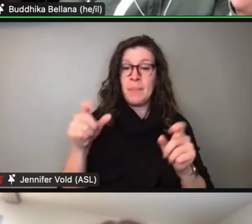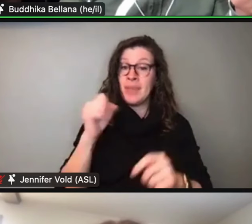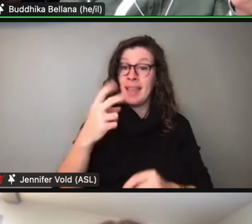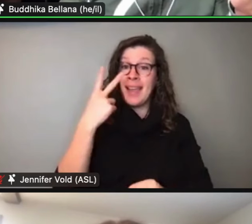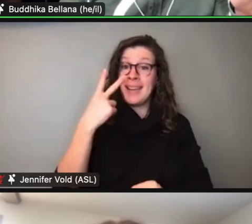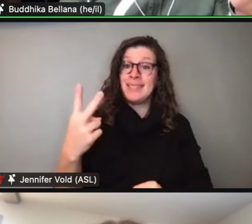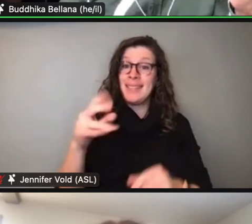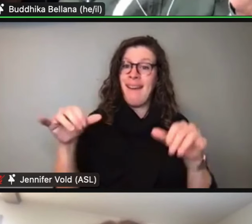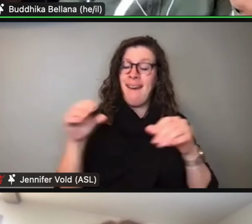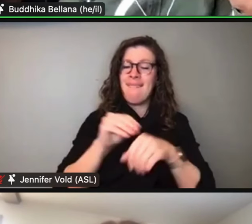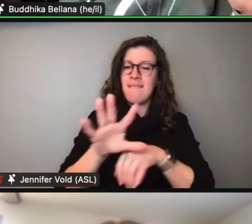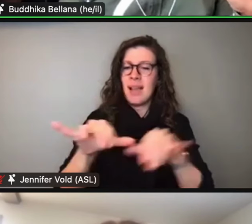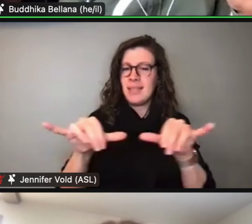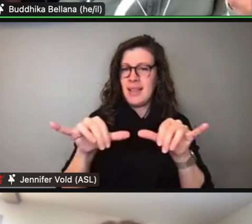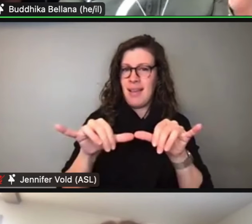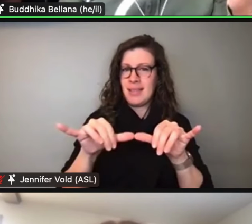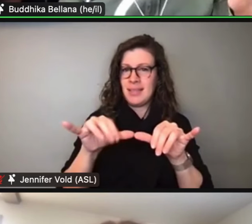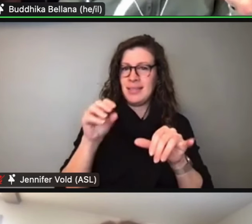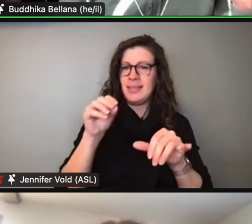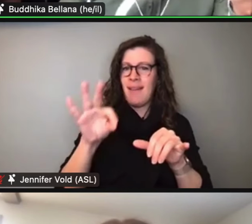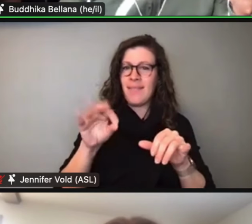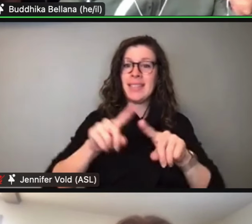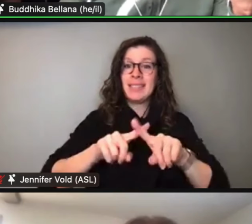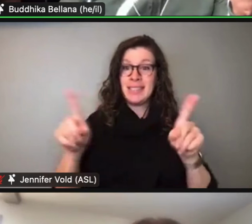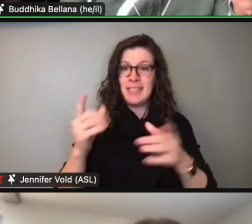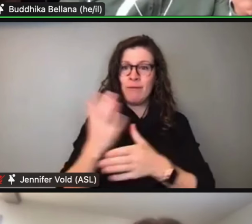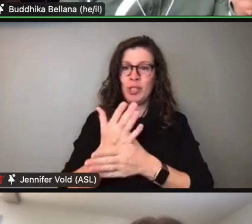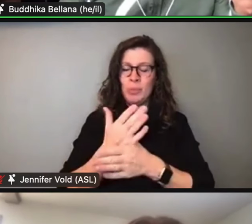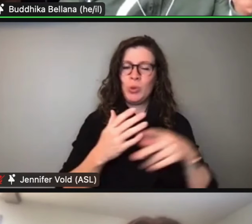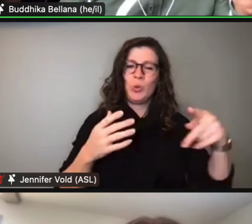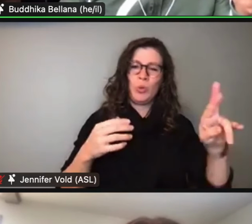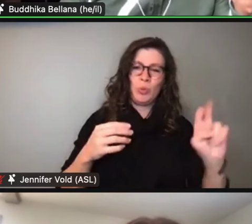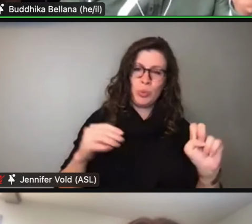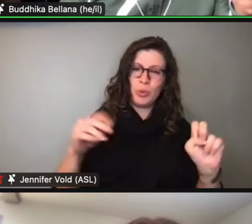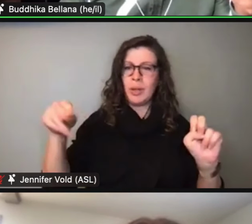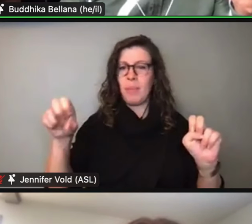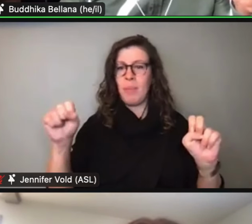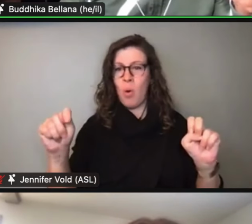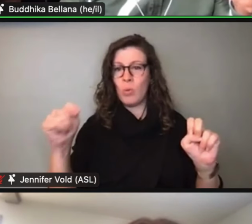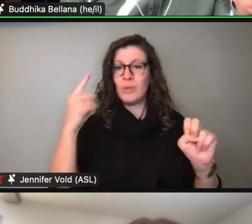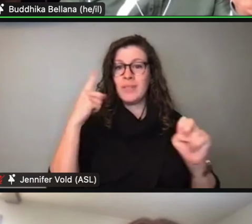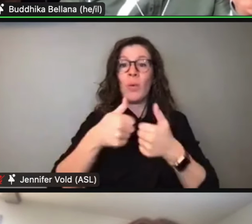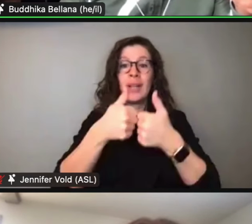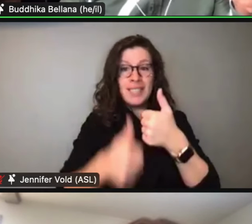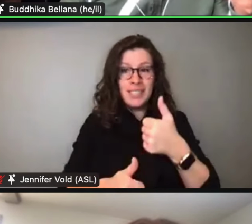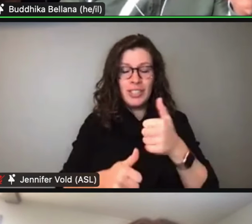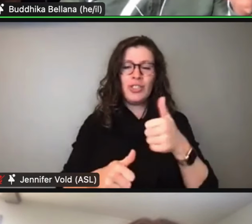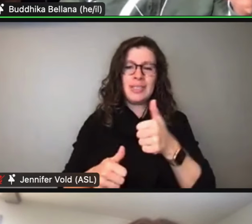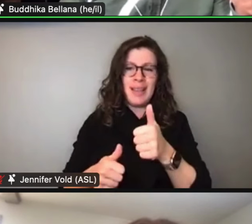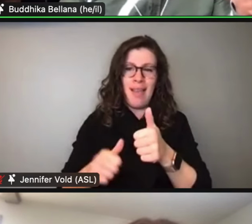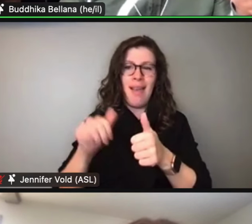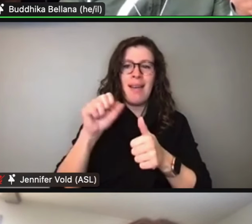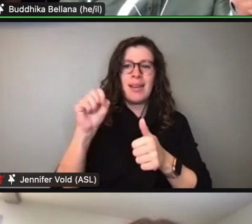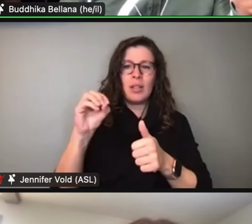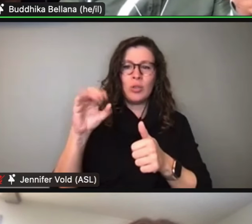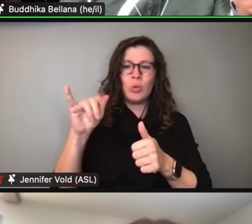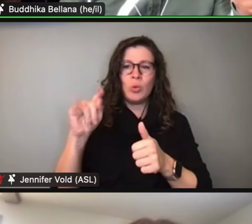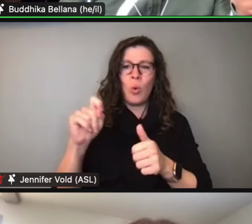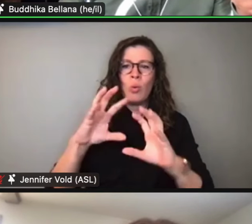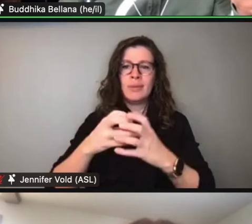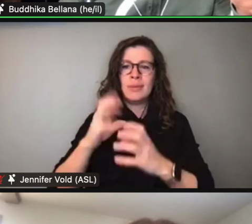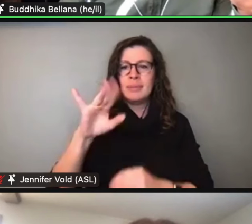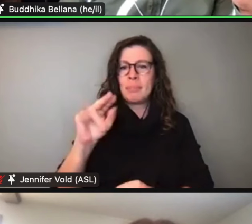the effect size of the difference between pre to post for each 10 associate in free